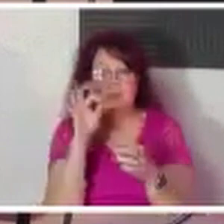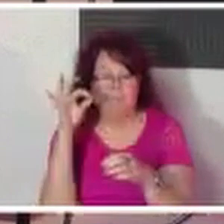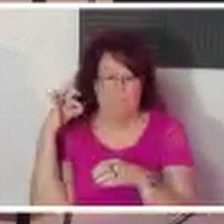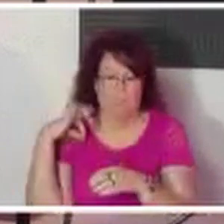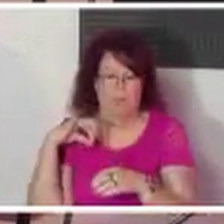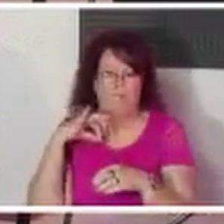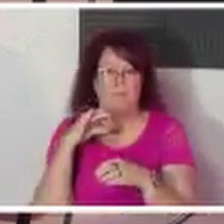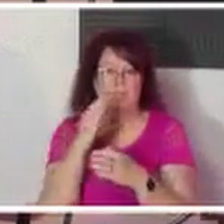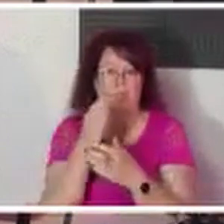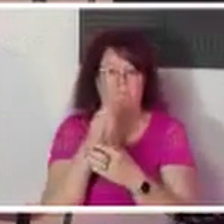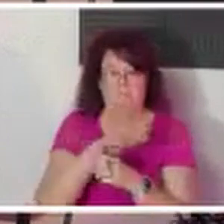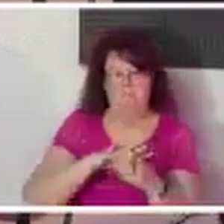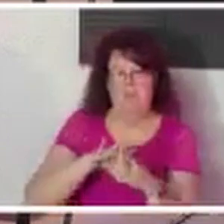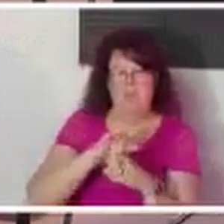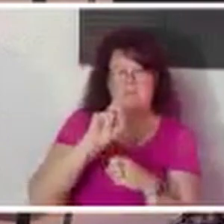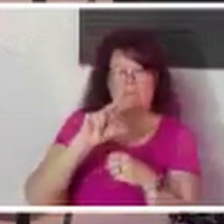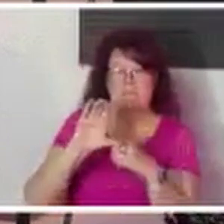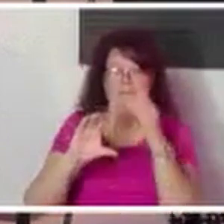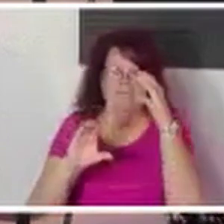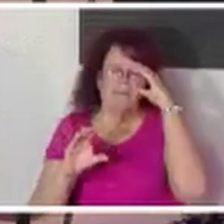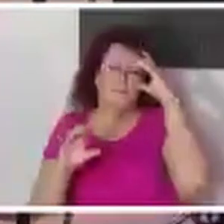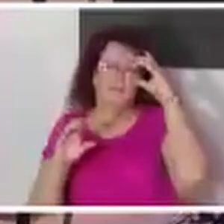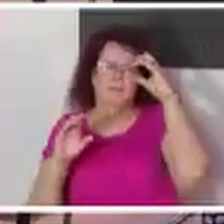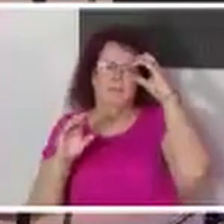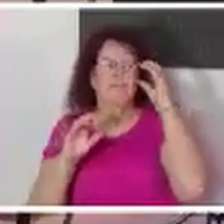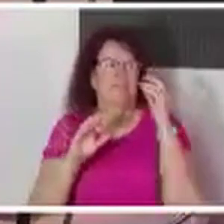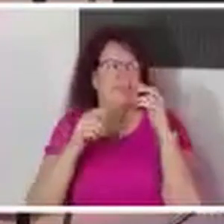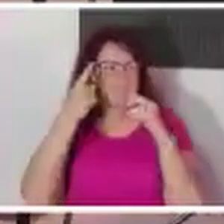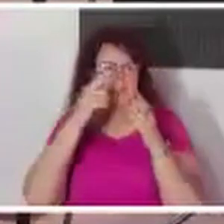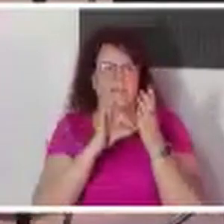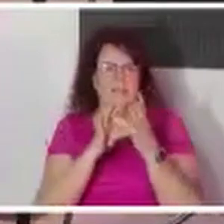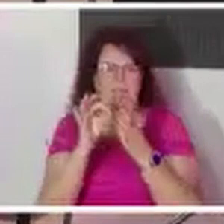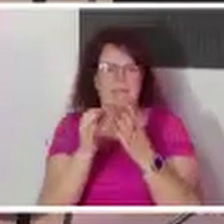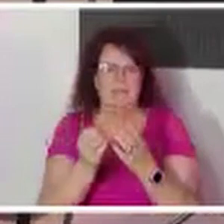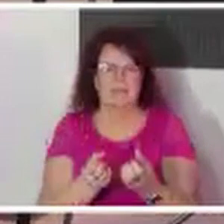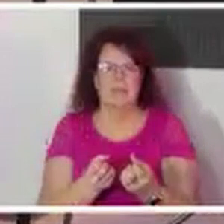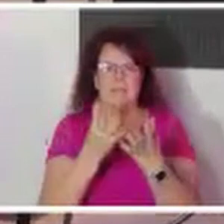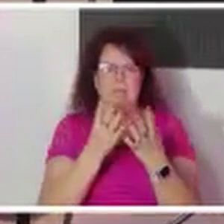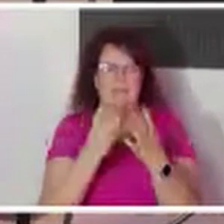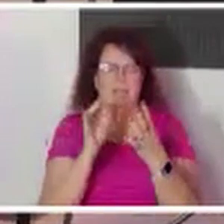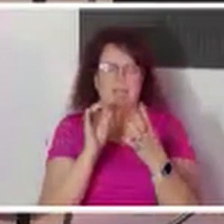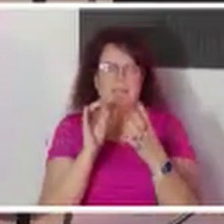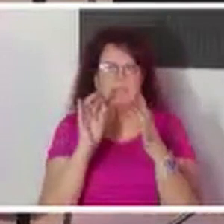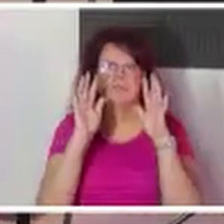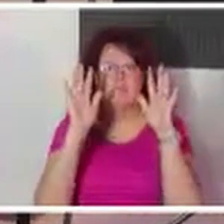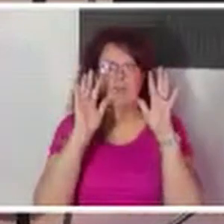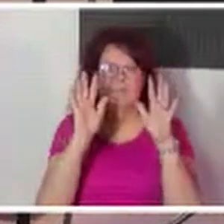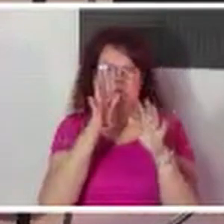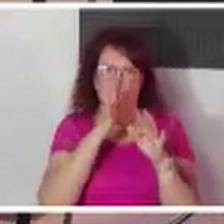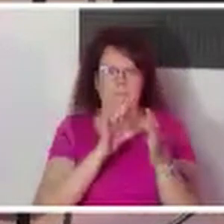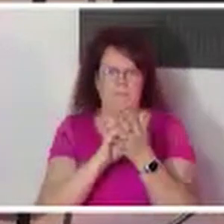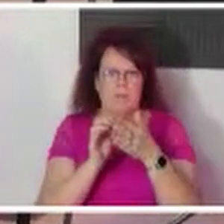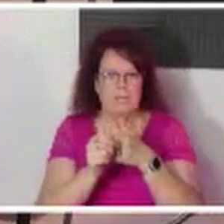feel like I would need multiple hands really to count the number of incredible women leading the way in that space.